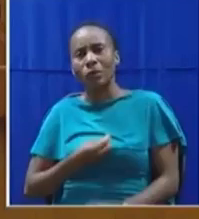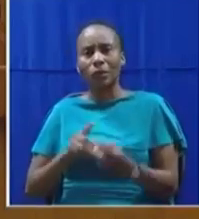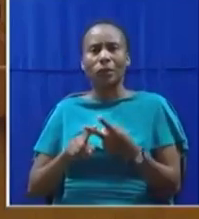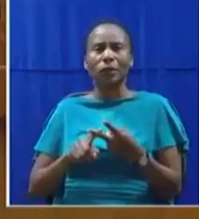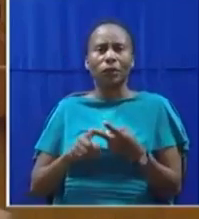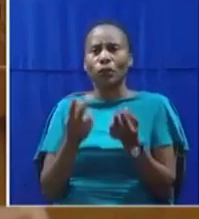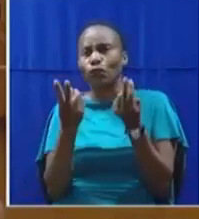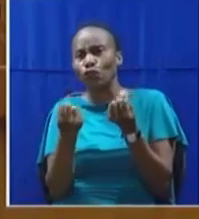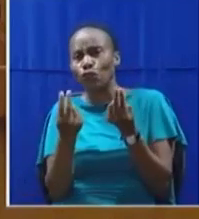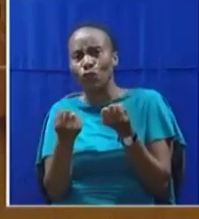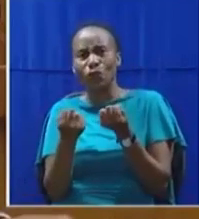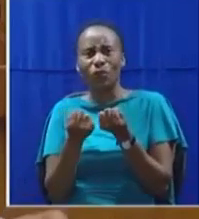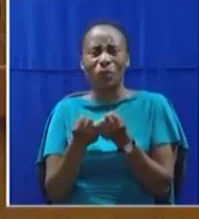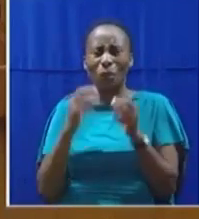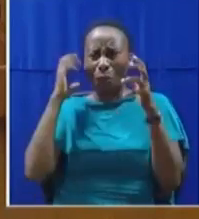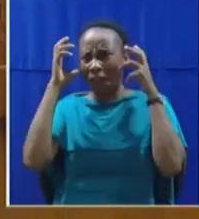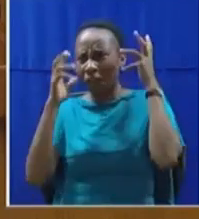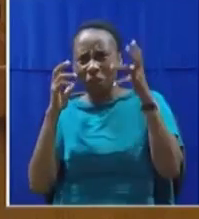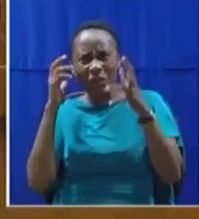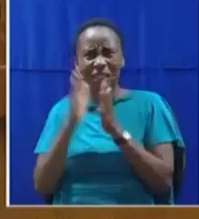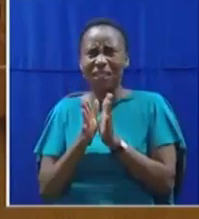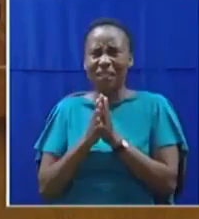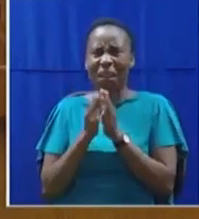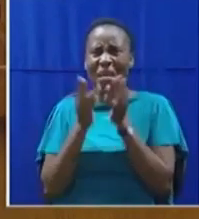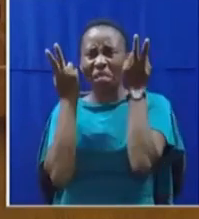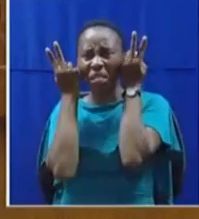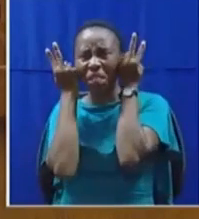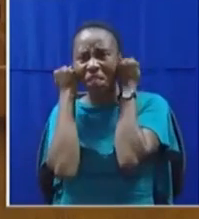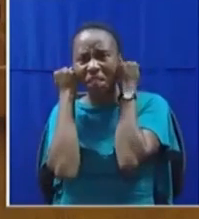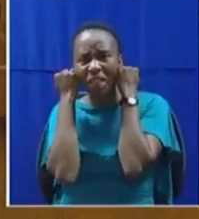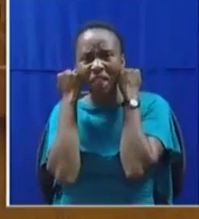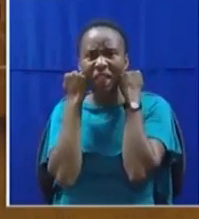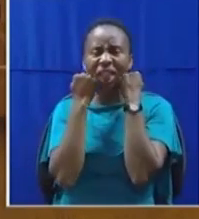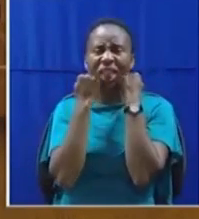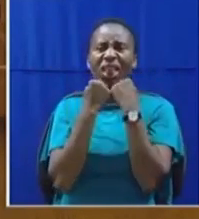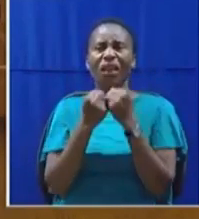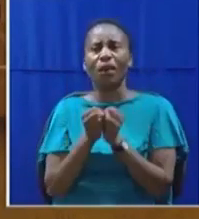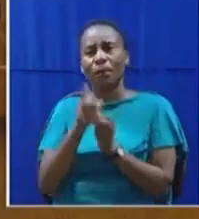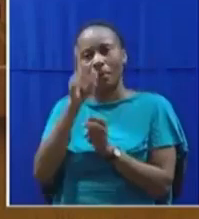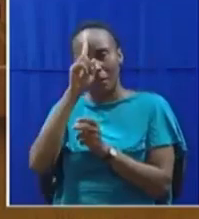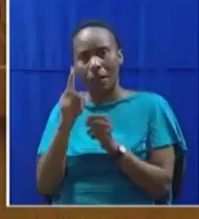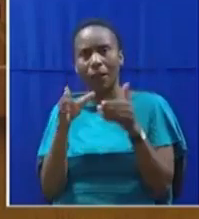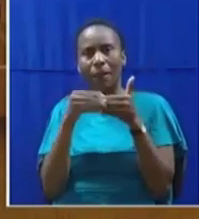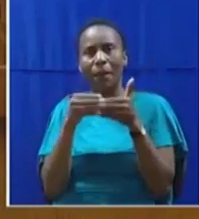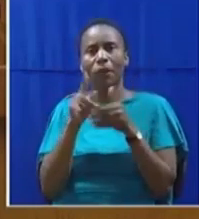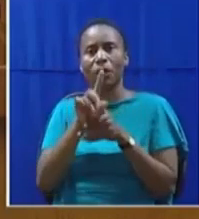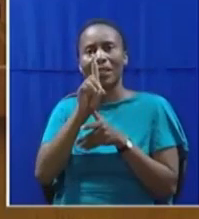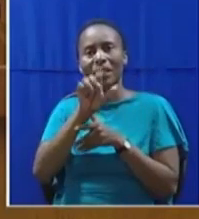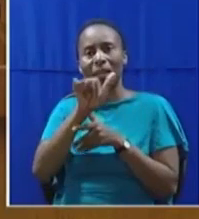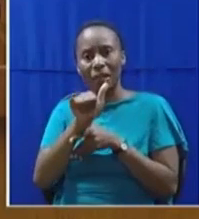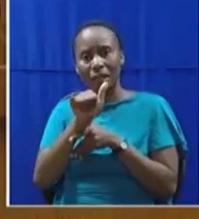confused, naive, weird, and black members of the DA. ANC